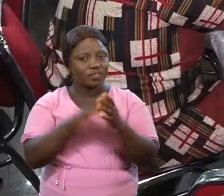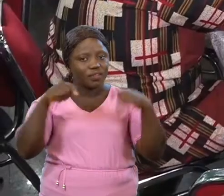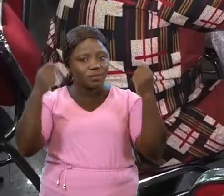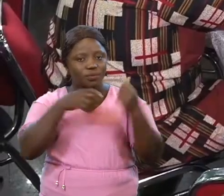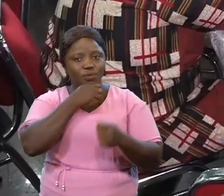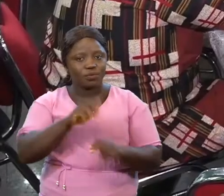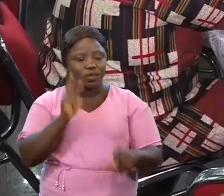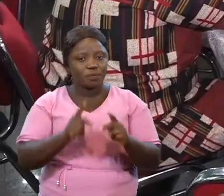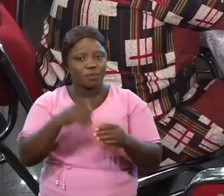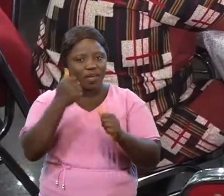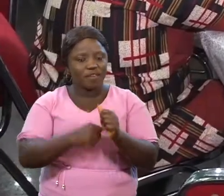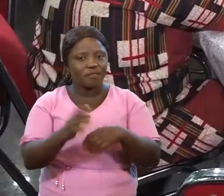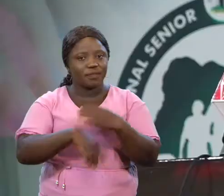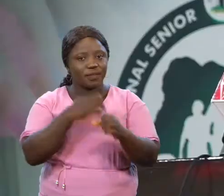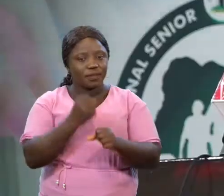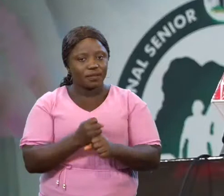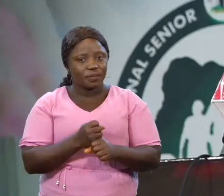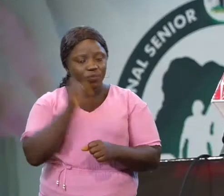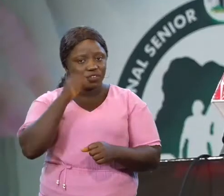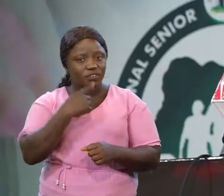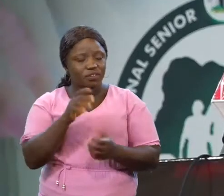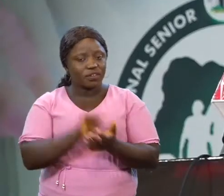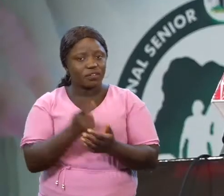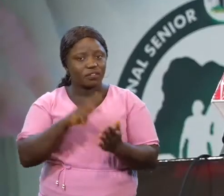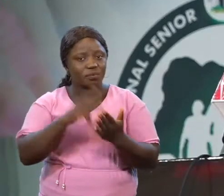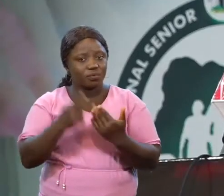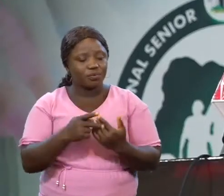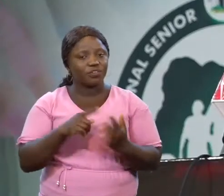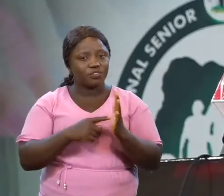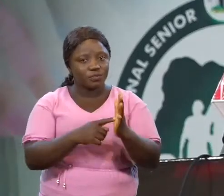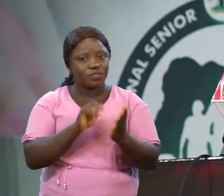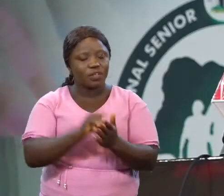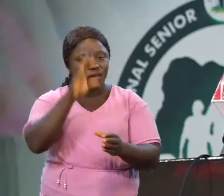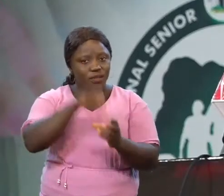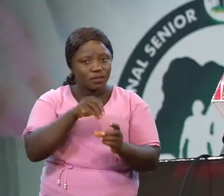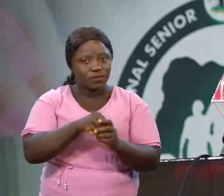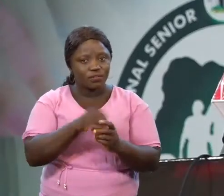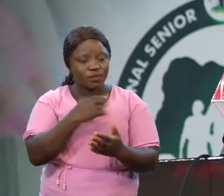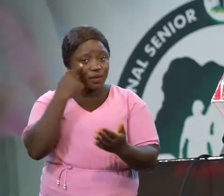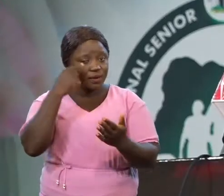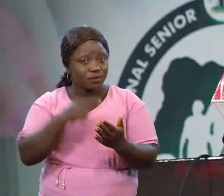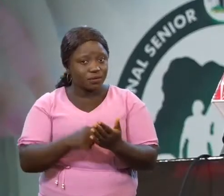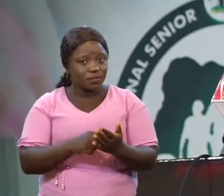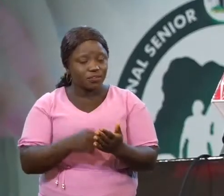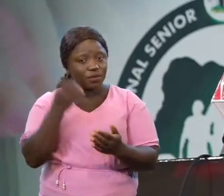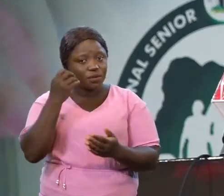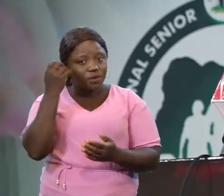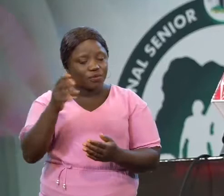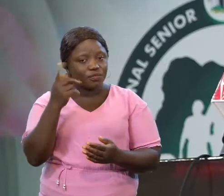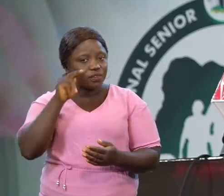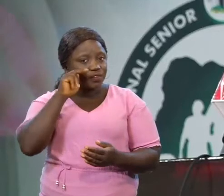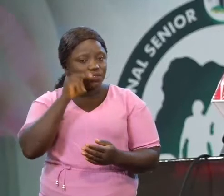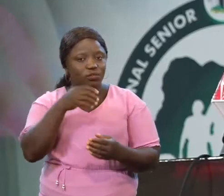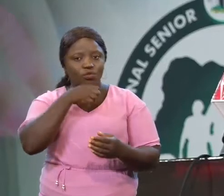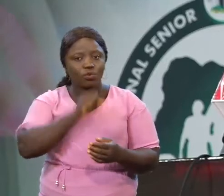older citizens every year. Omokaru stated that the event signifies that inclusion and recognition of the contribution